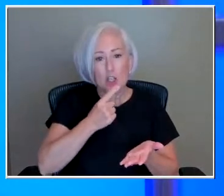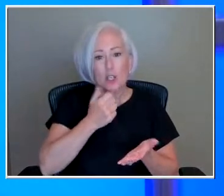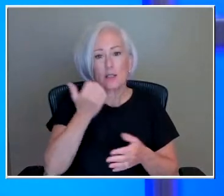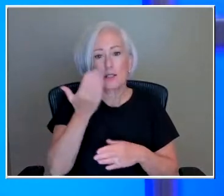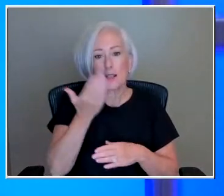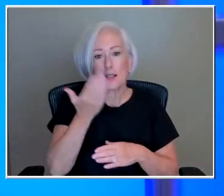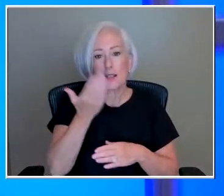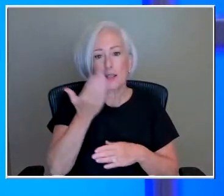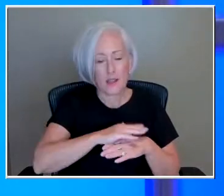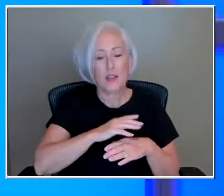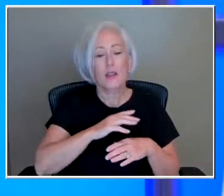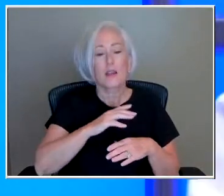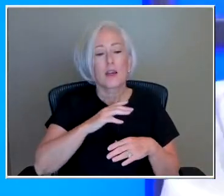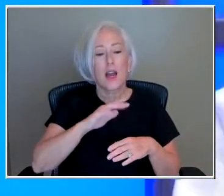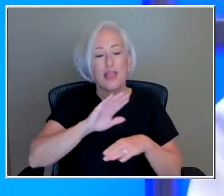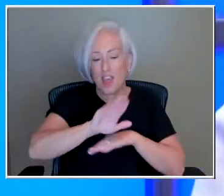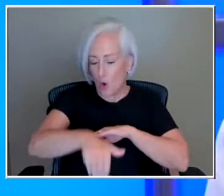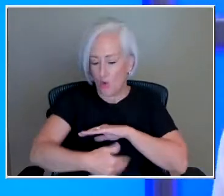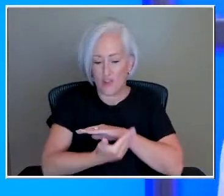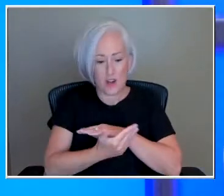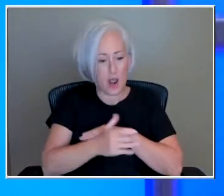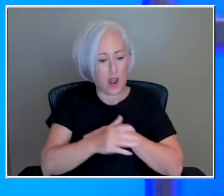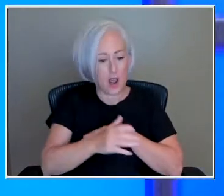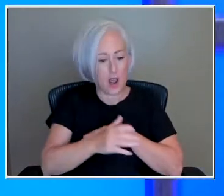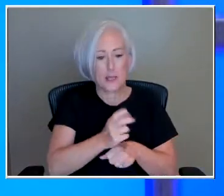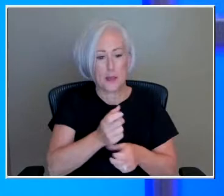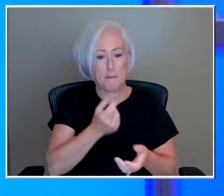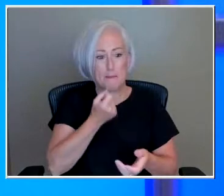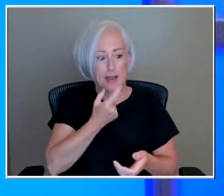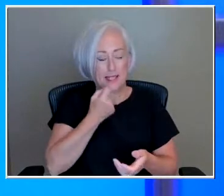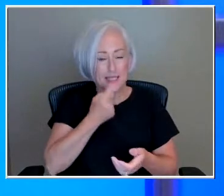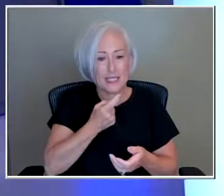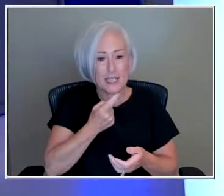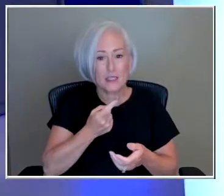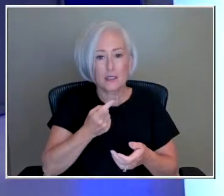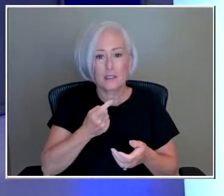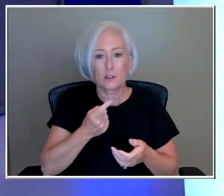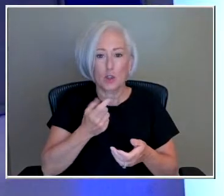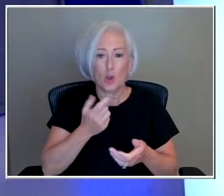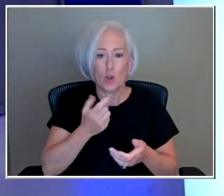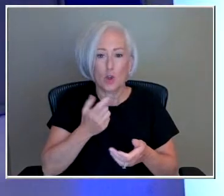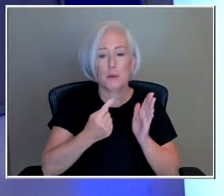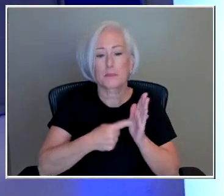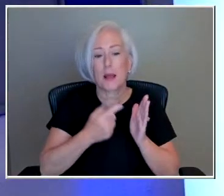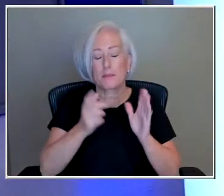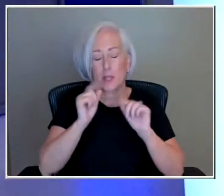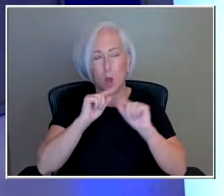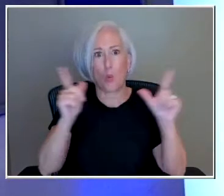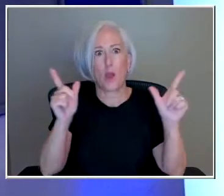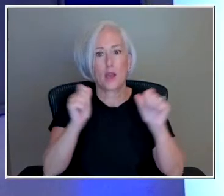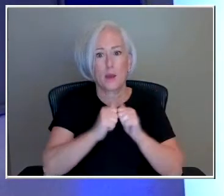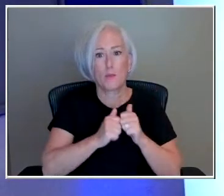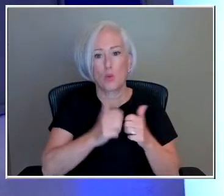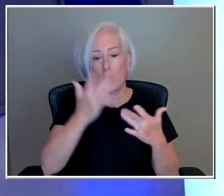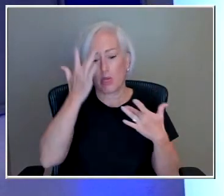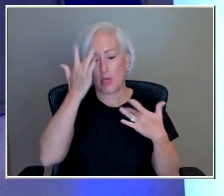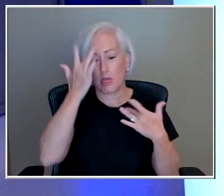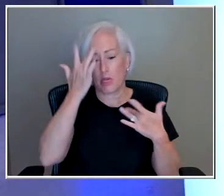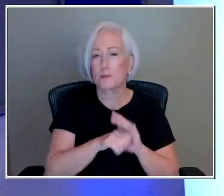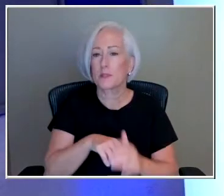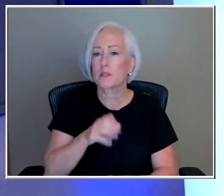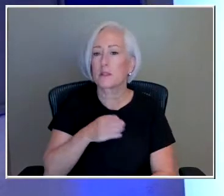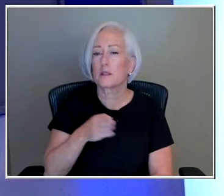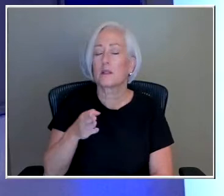taking medications in the middle of the night, and so some people wake up with pretty bad symptoms. So Stan and Bruce, father, son. Jean wants to know, is